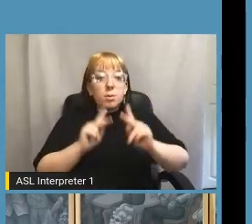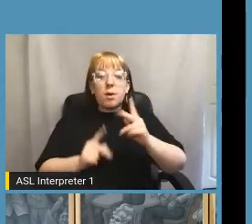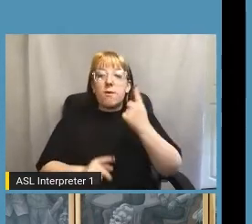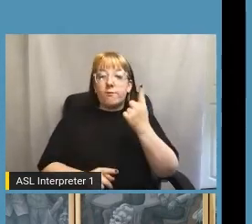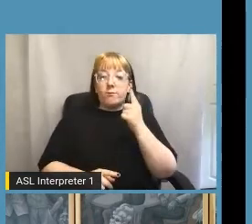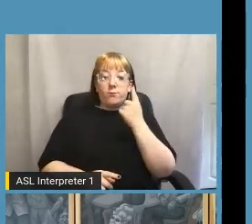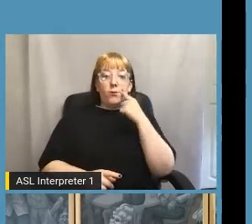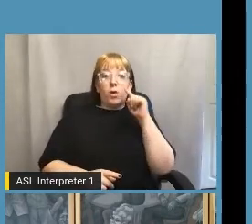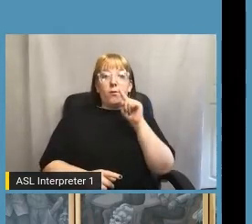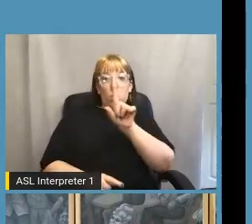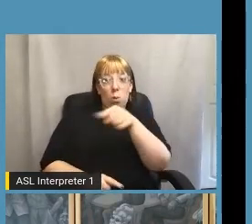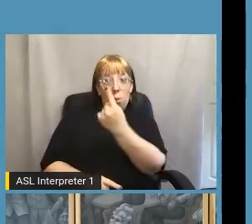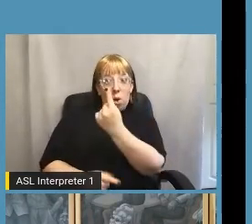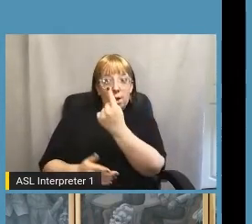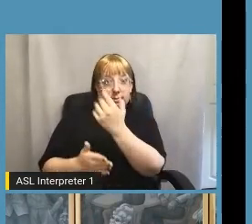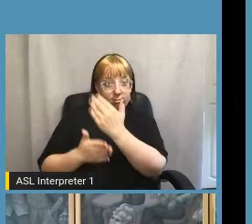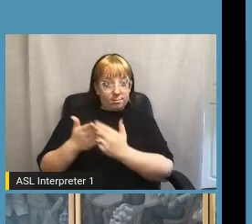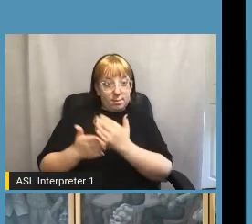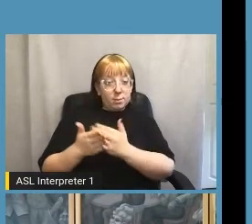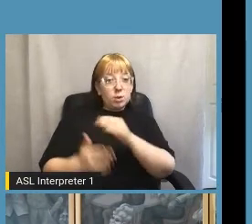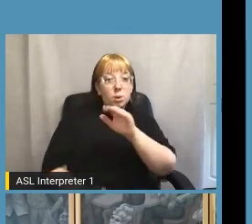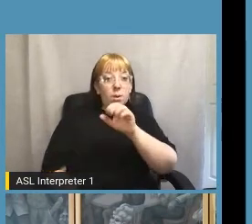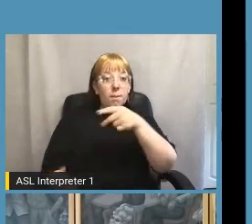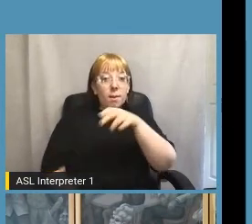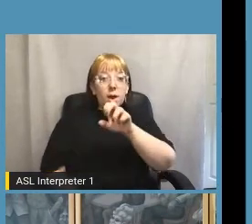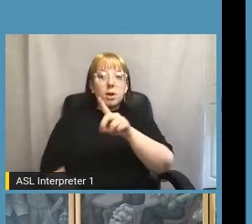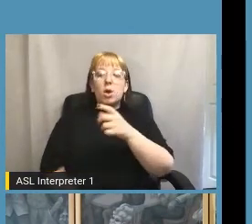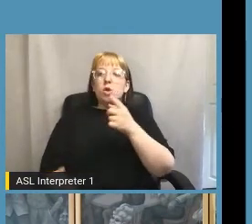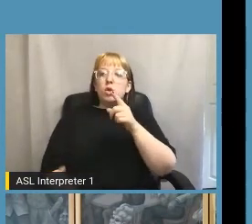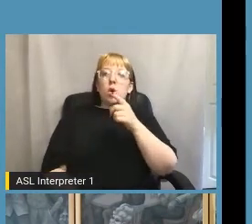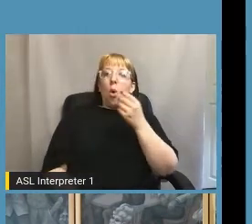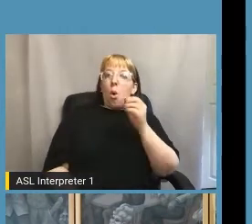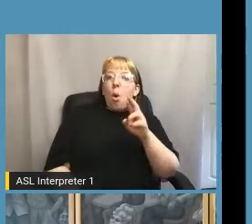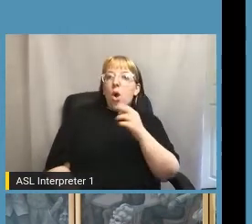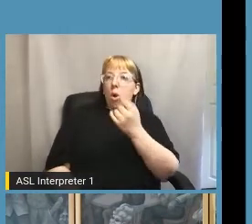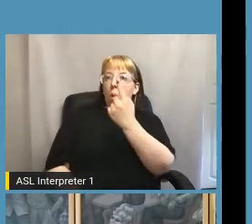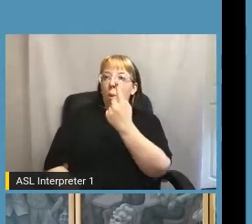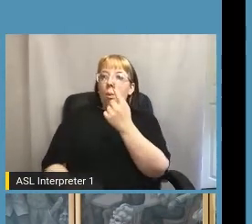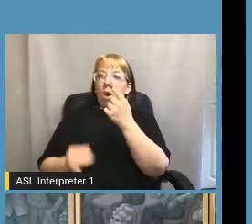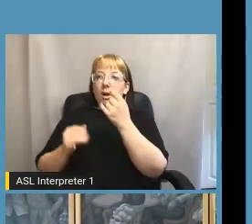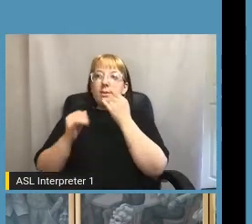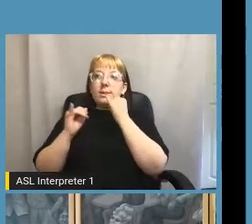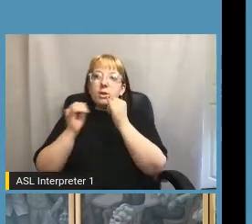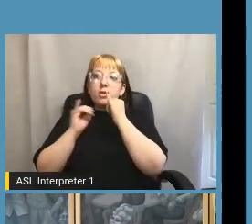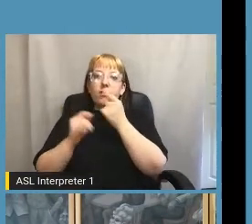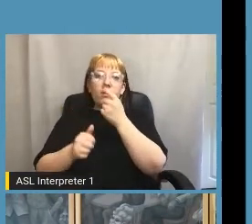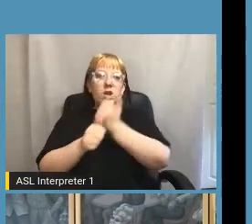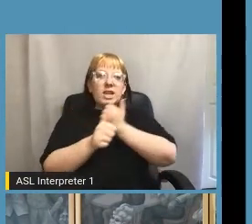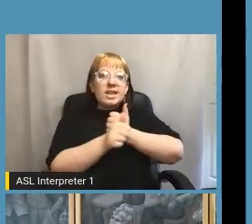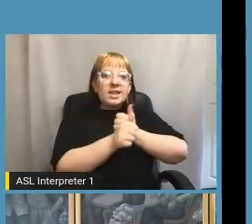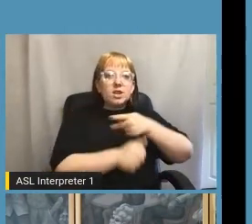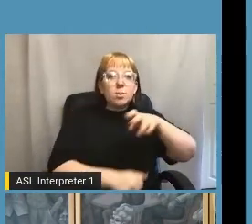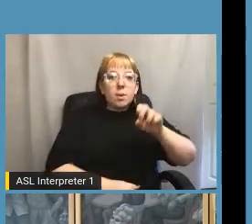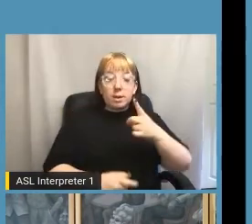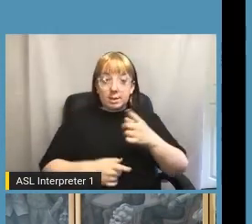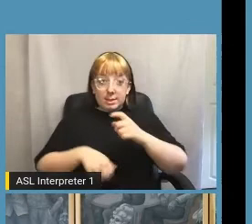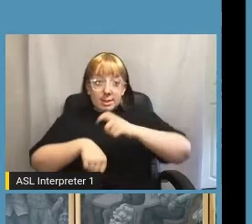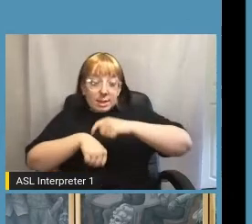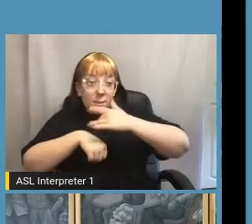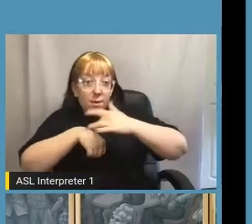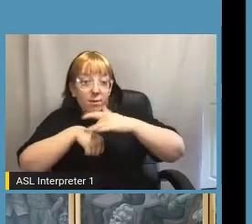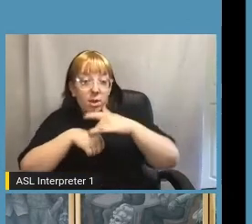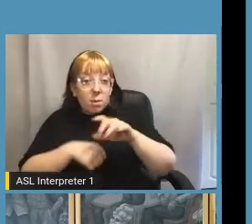Or would you like to drill down and interview one person for a podcast? How much time do you have available to edit the